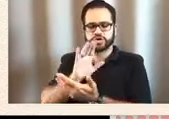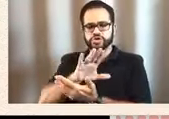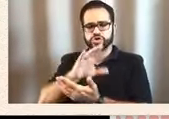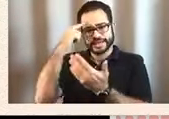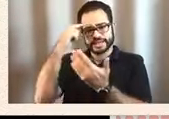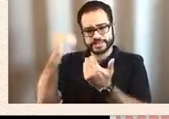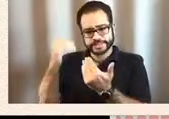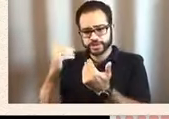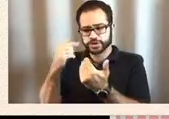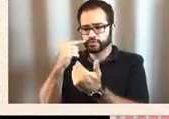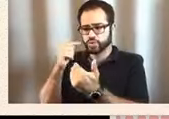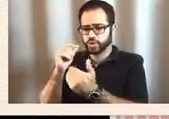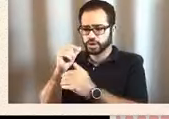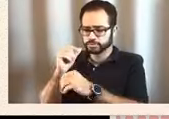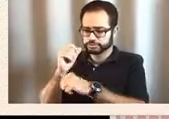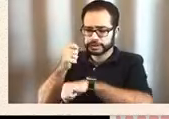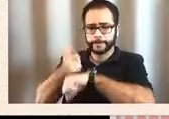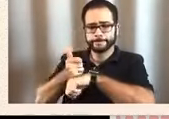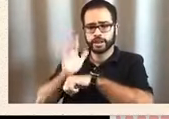accountable,